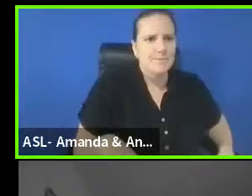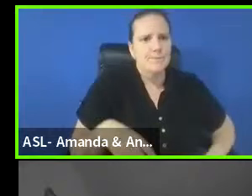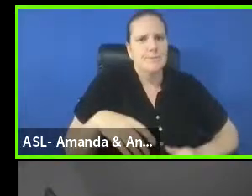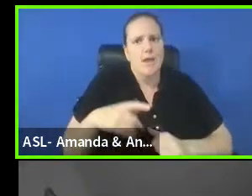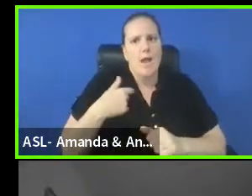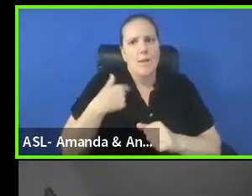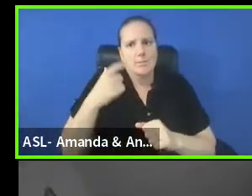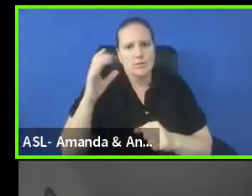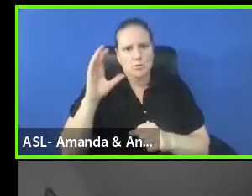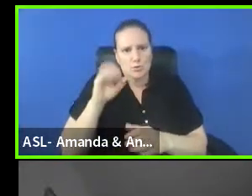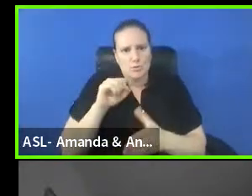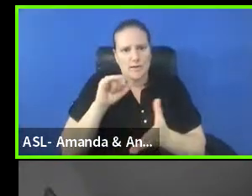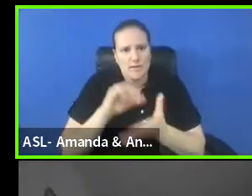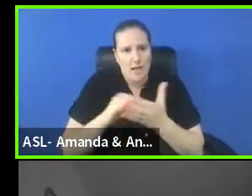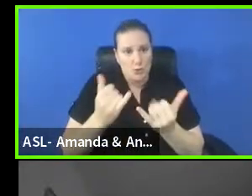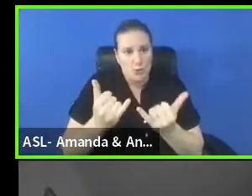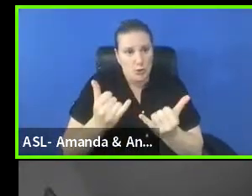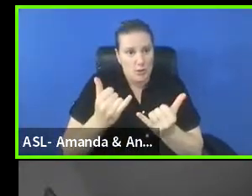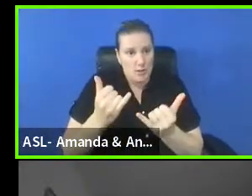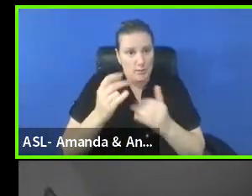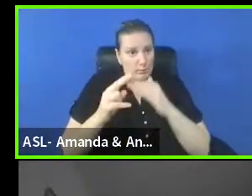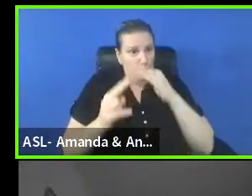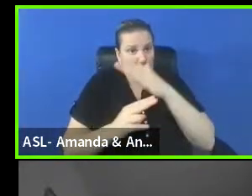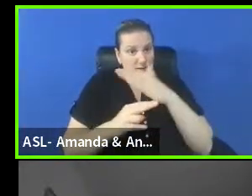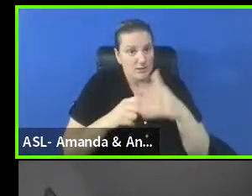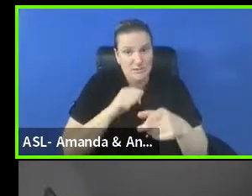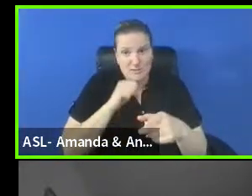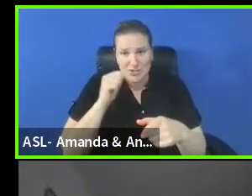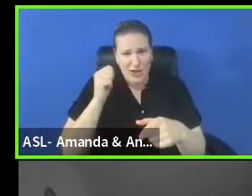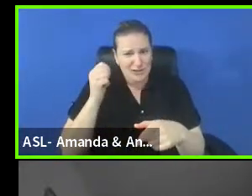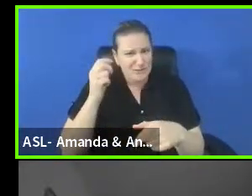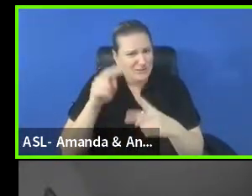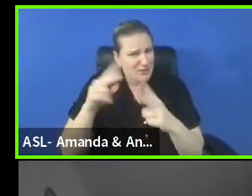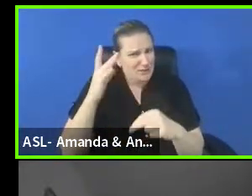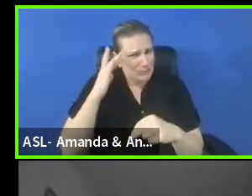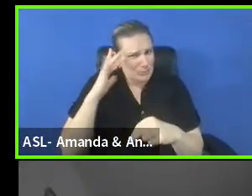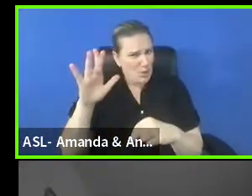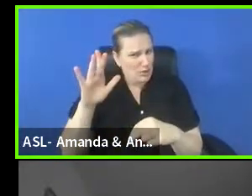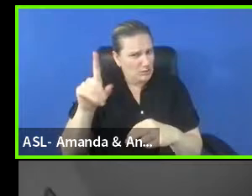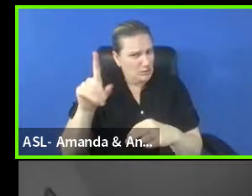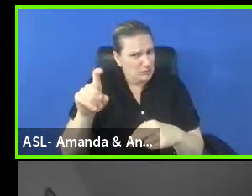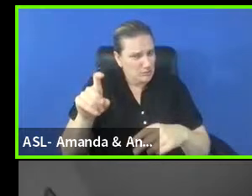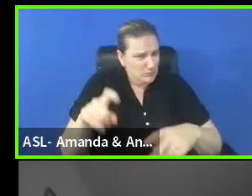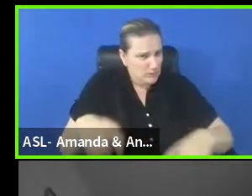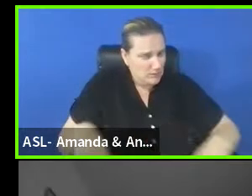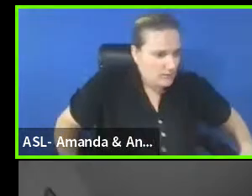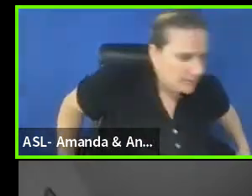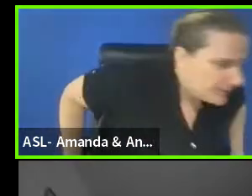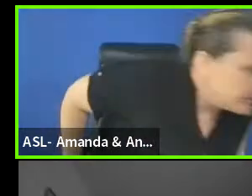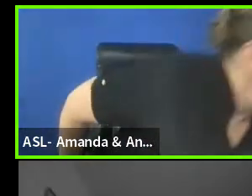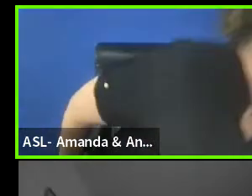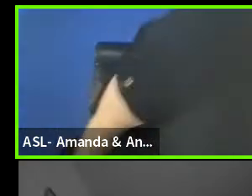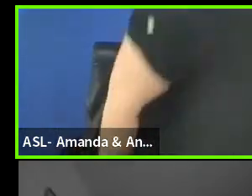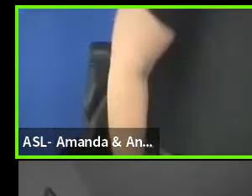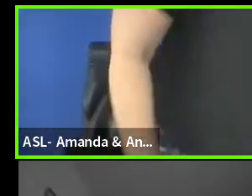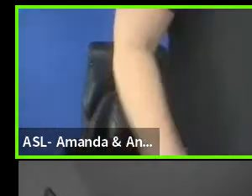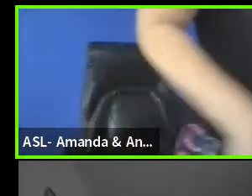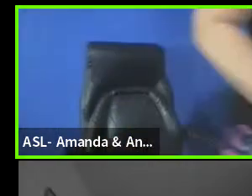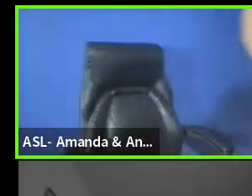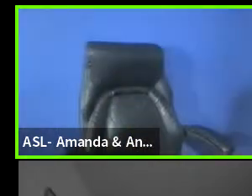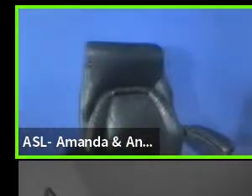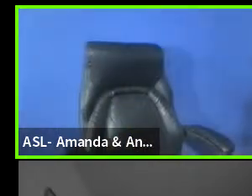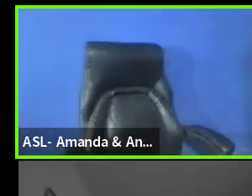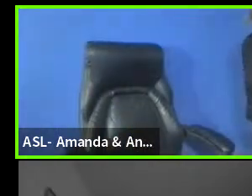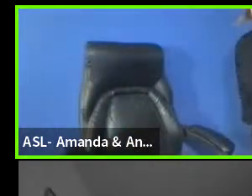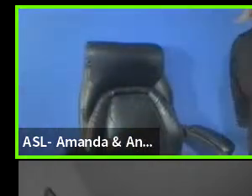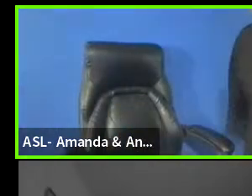I'm assuming the current bridge is not very smart at all. It is. So I imagine it's a lot smarter than that.